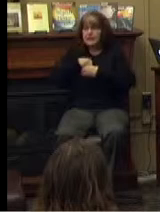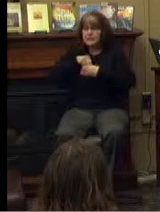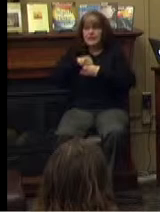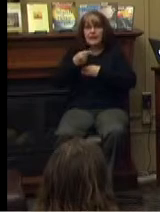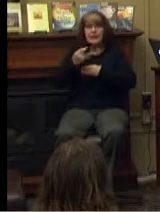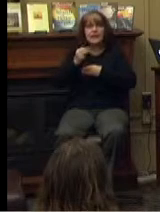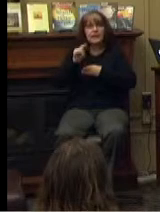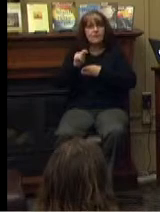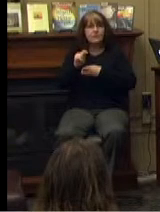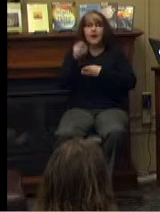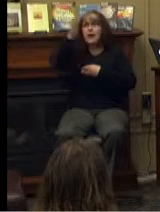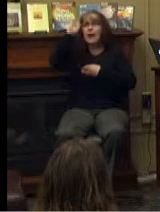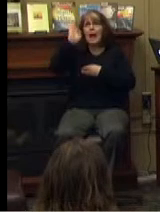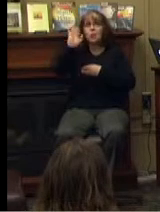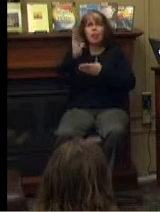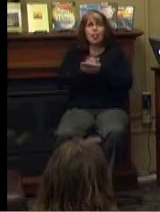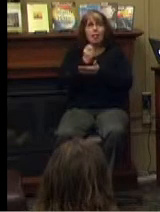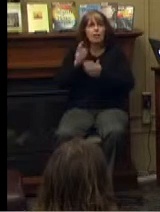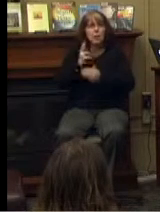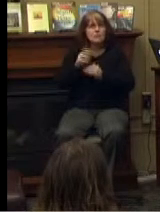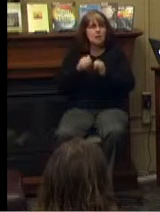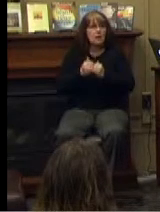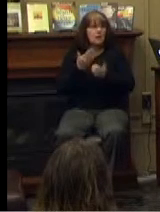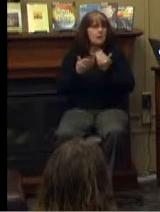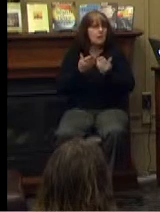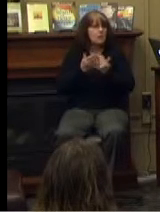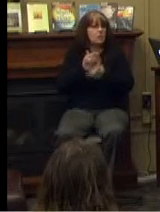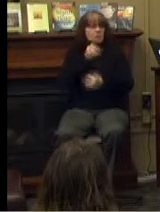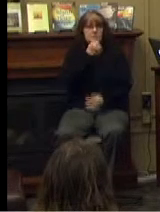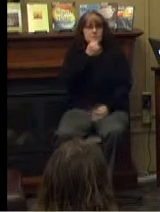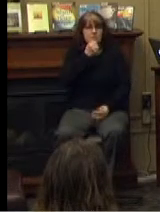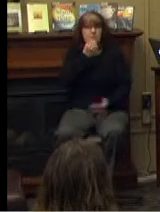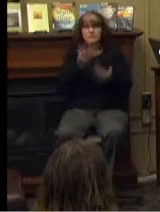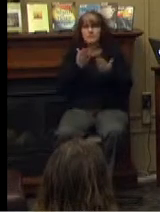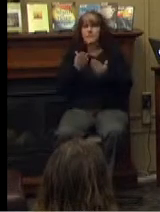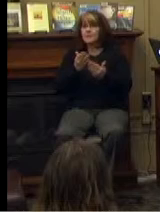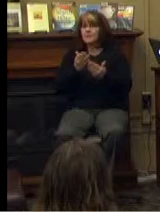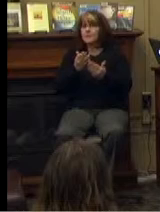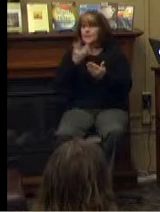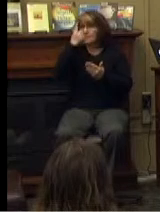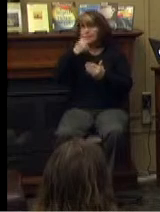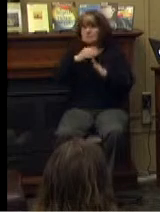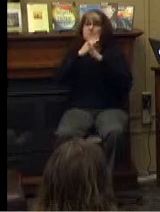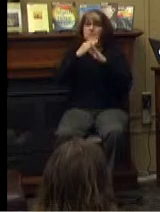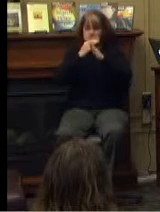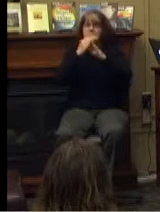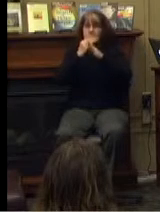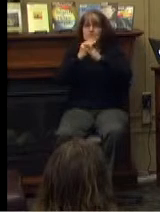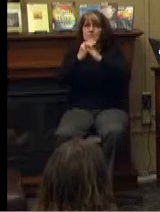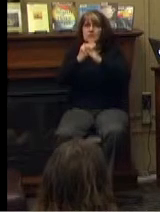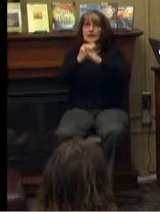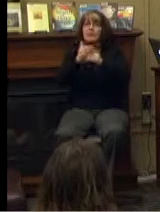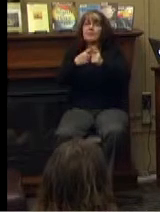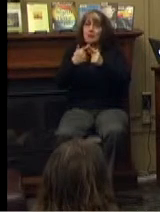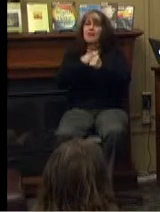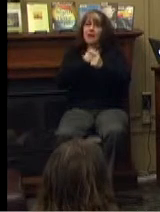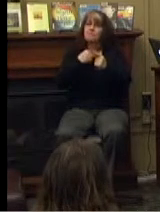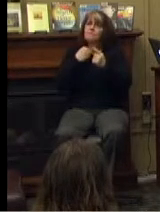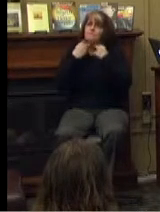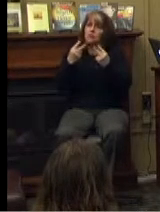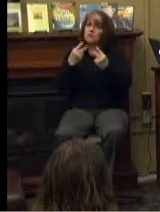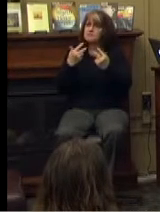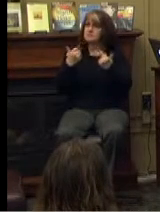it is through what we consider suffering or difficulty. That's when we have a voice. That's when we have a testimony. When I started this